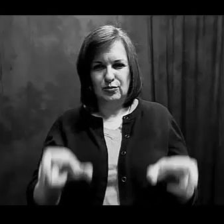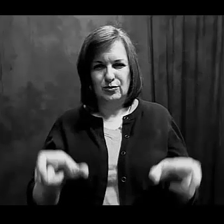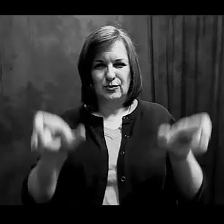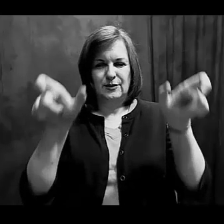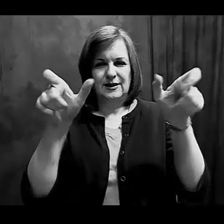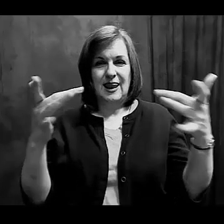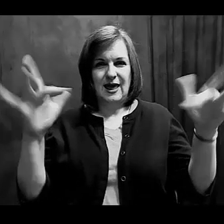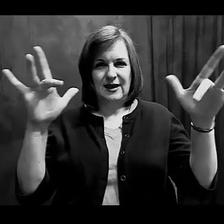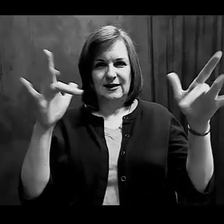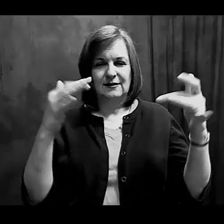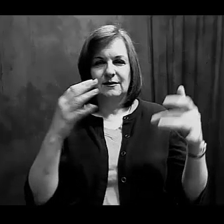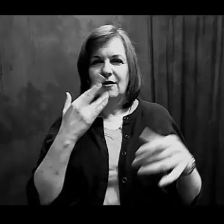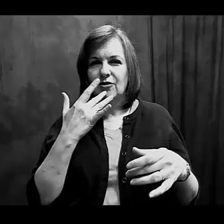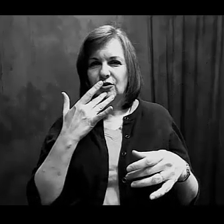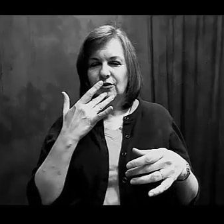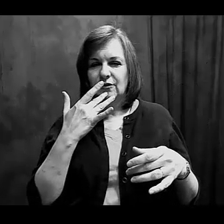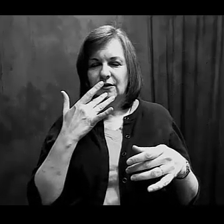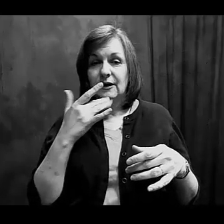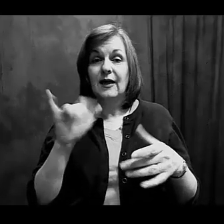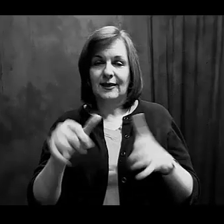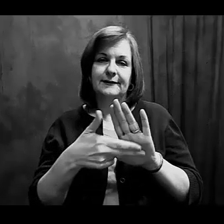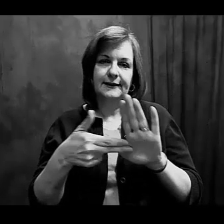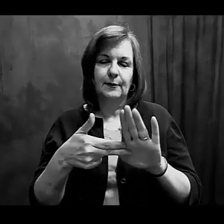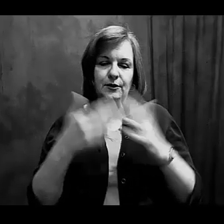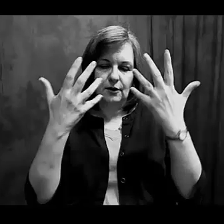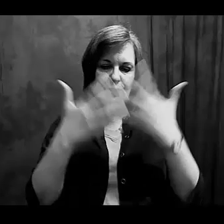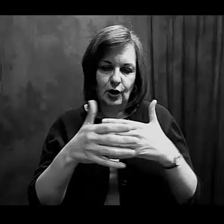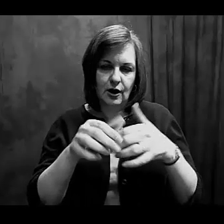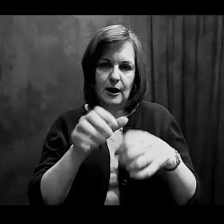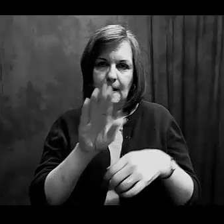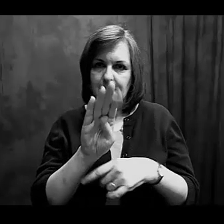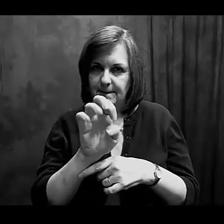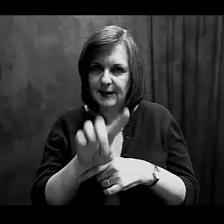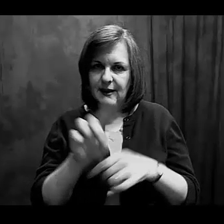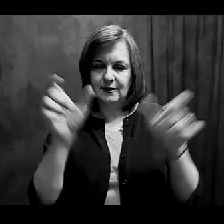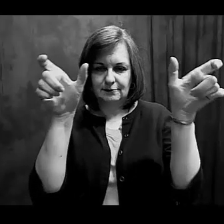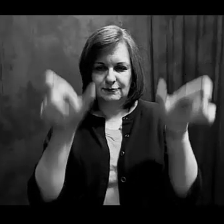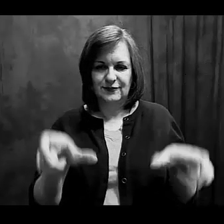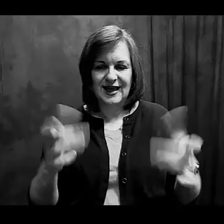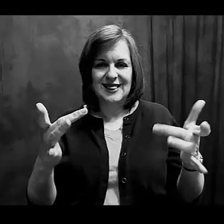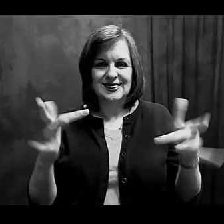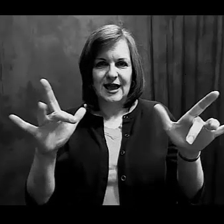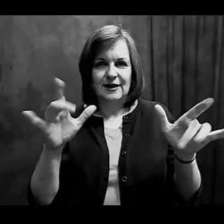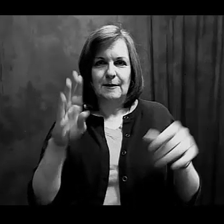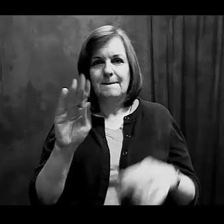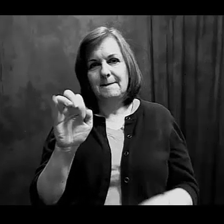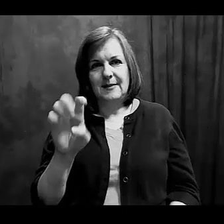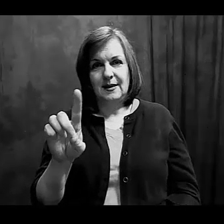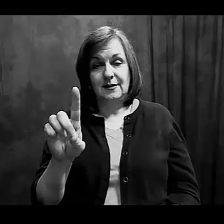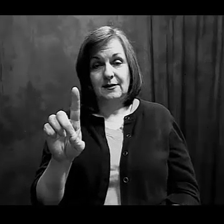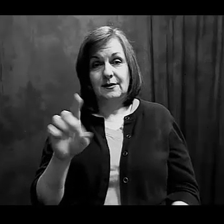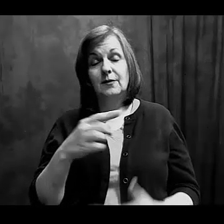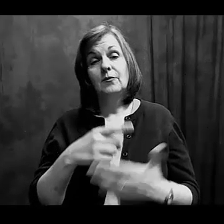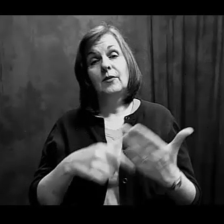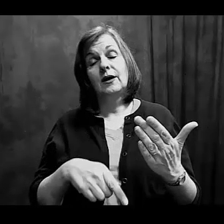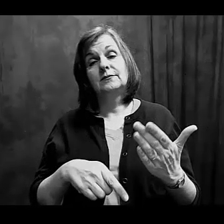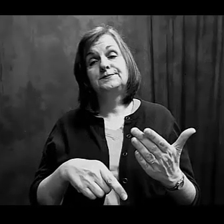on the outside, and they literally are labeled light and dark band based on that. But what we're interested